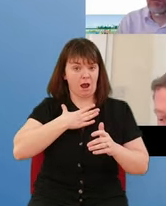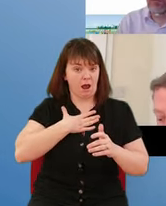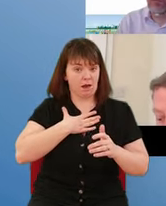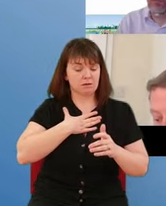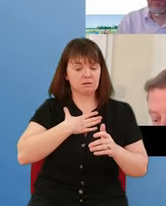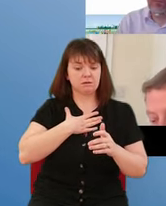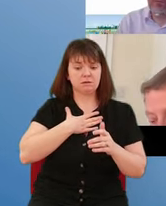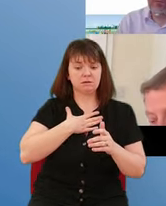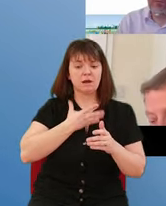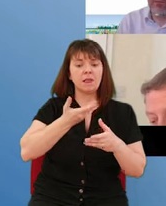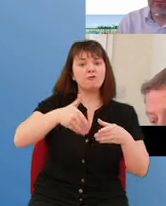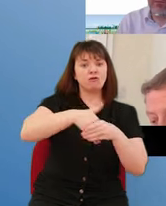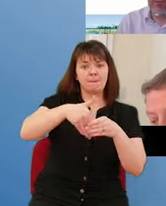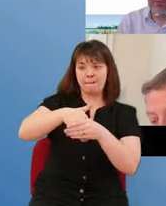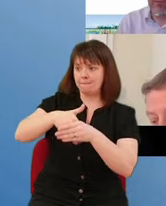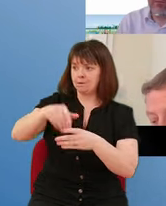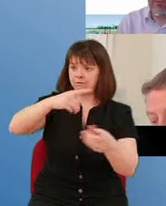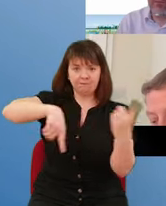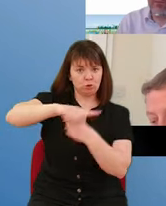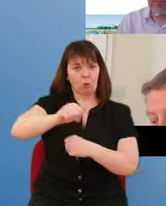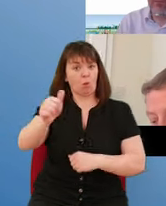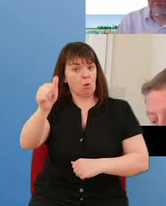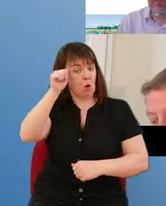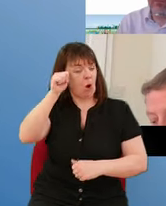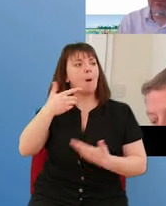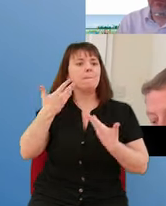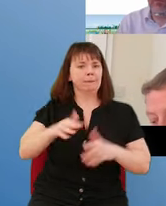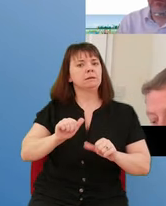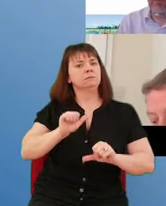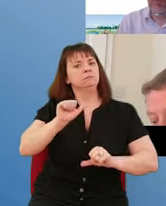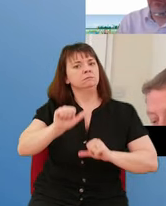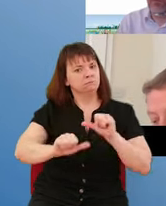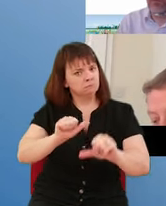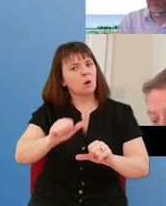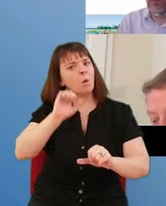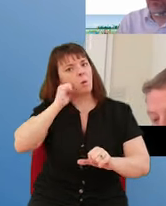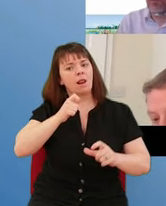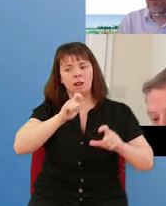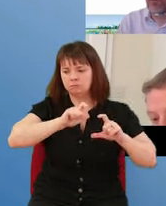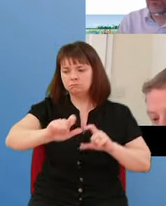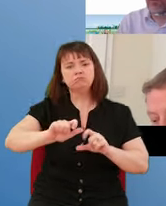are sitting just about 40%, and we are